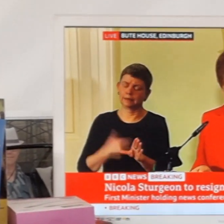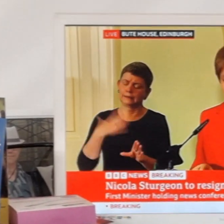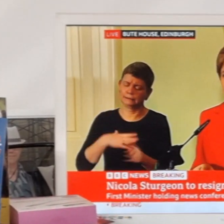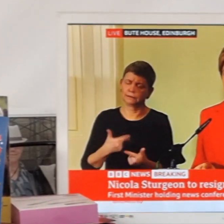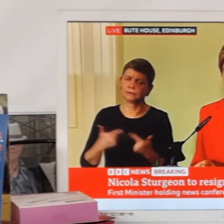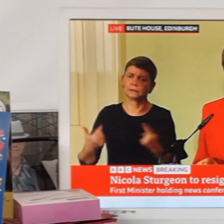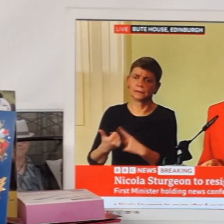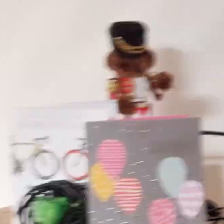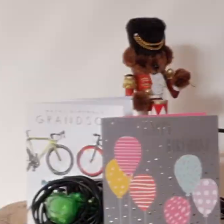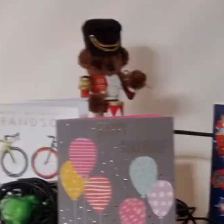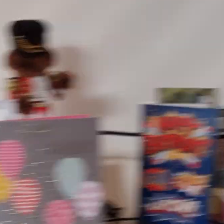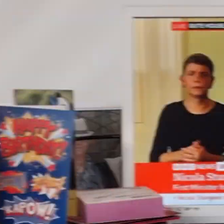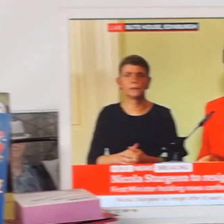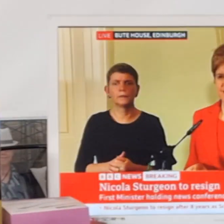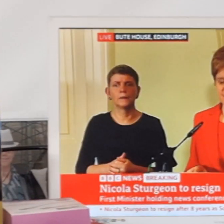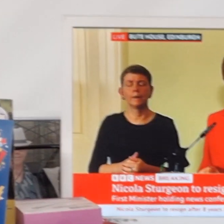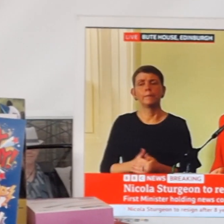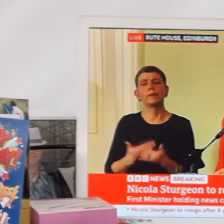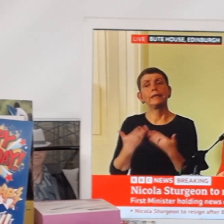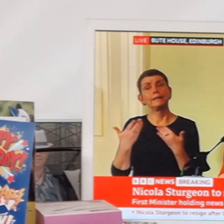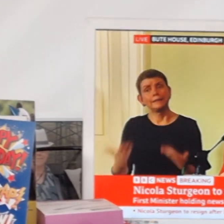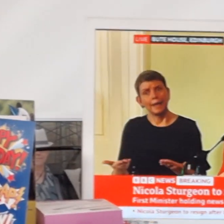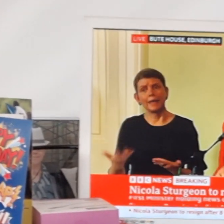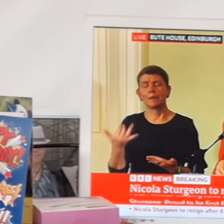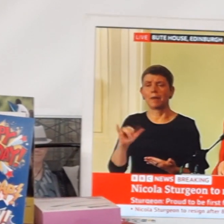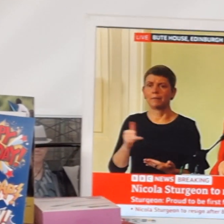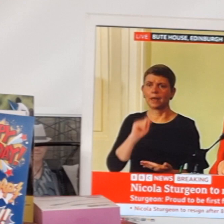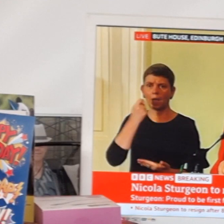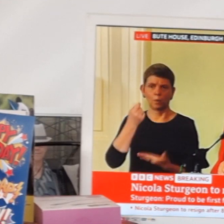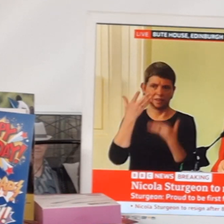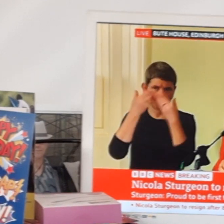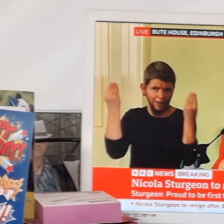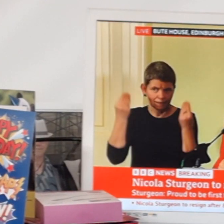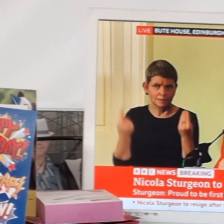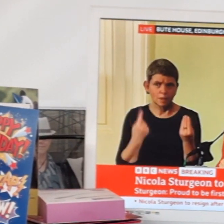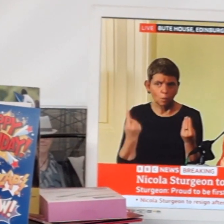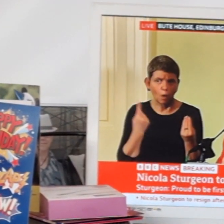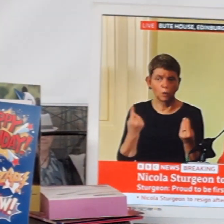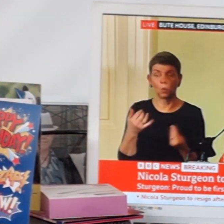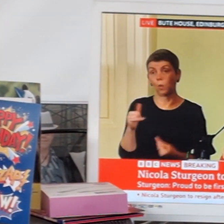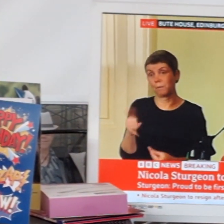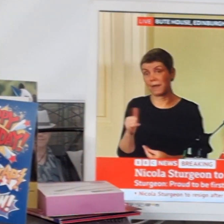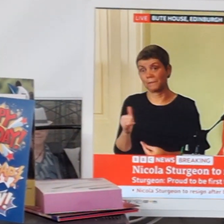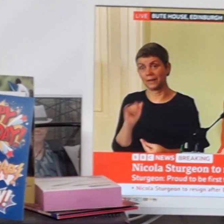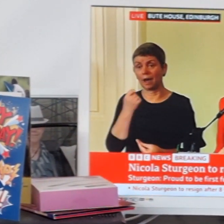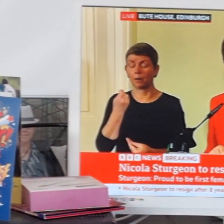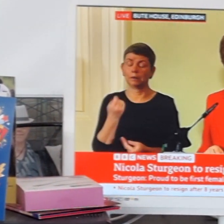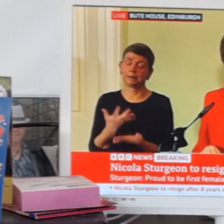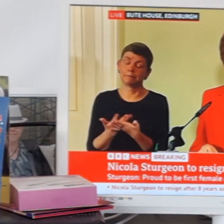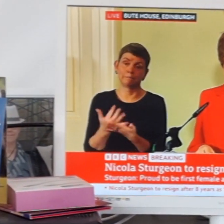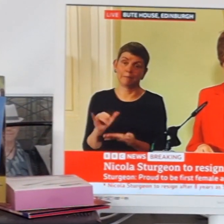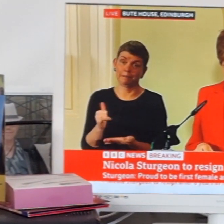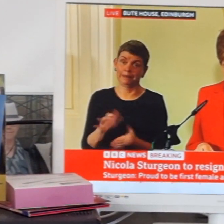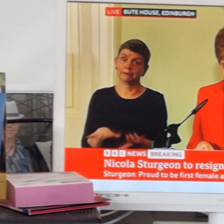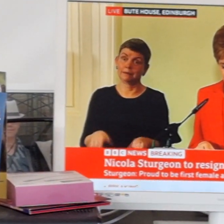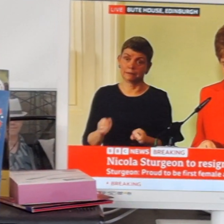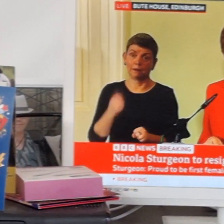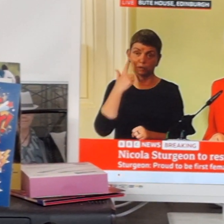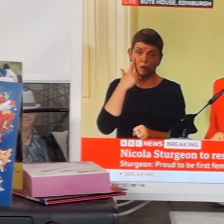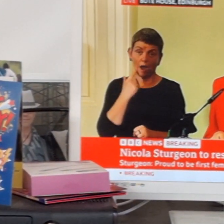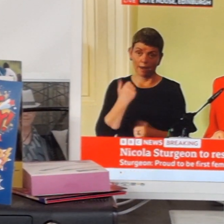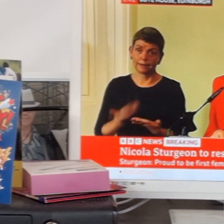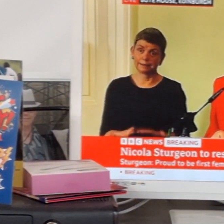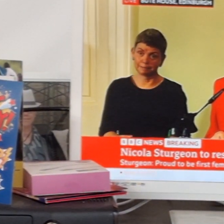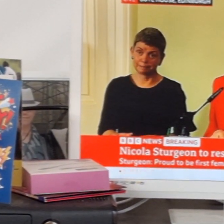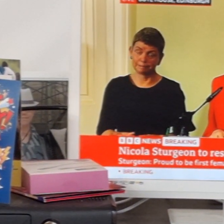today. I might inadvertently forget someone, or perhaps more likely start to cry. But